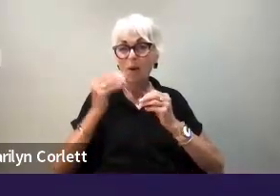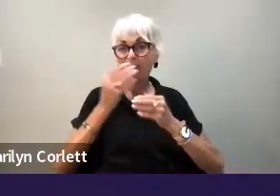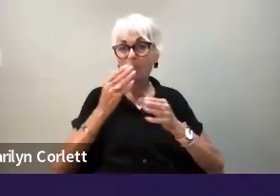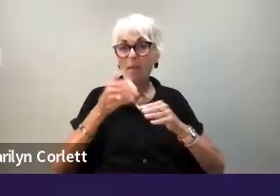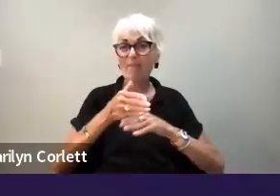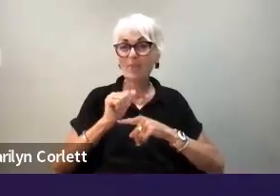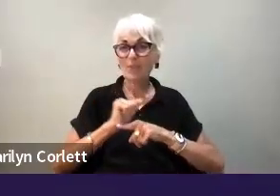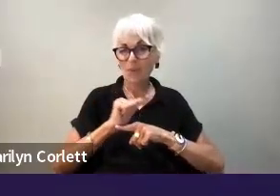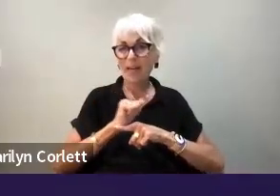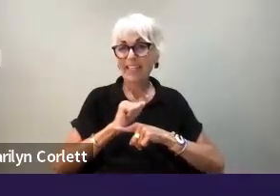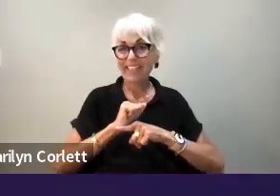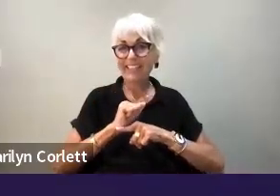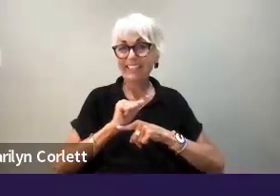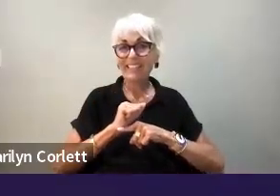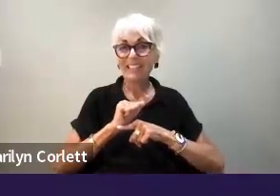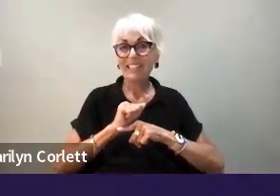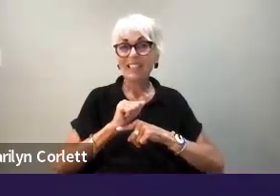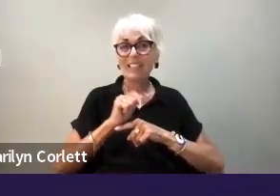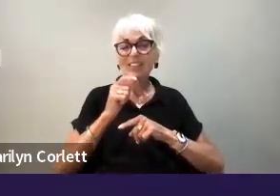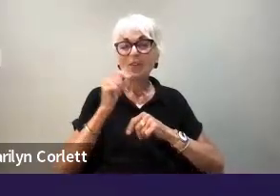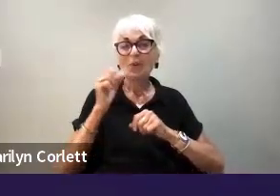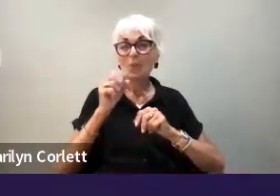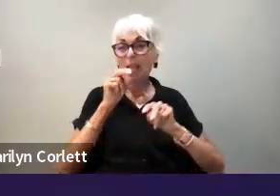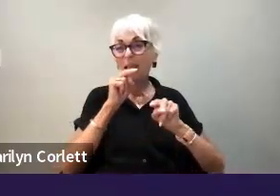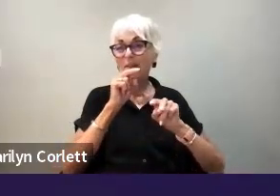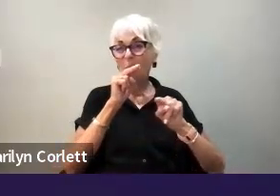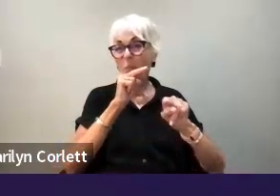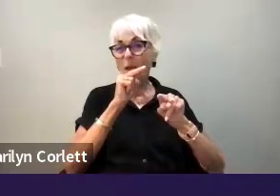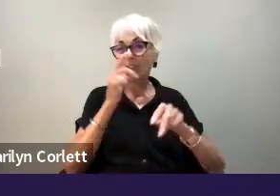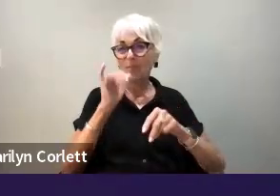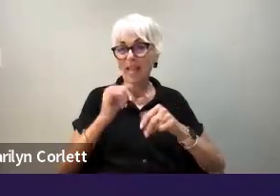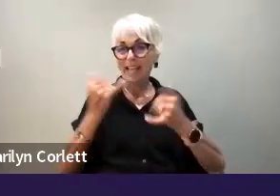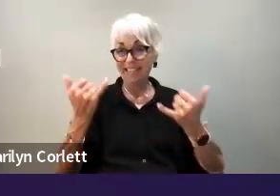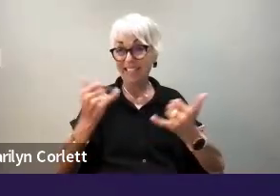the training as well. So look for that this week, okay?